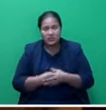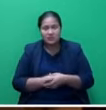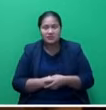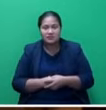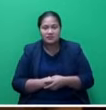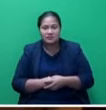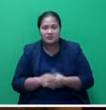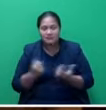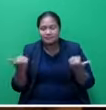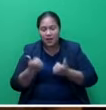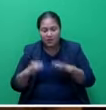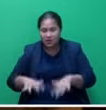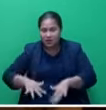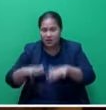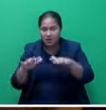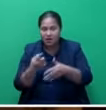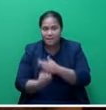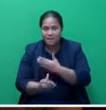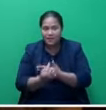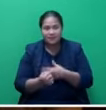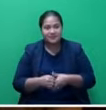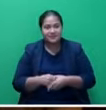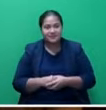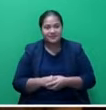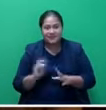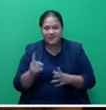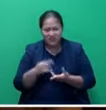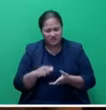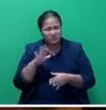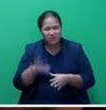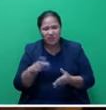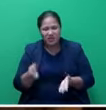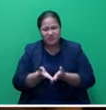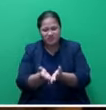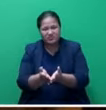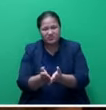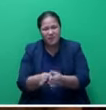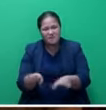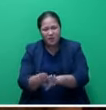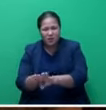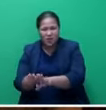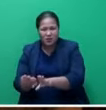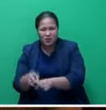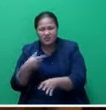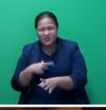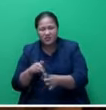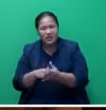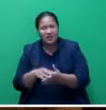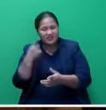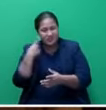a lot of flooding. Poor drainage, of course, Mr. Speaker, has led to waterlogged